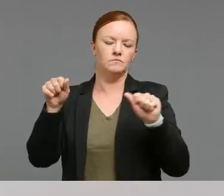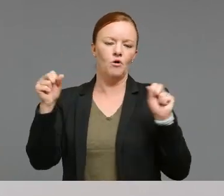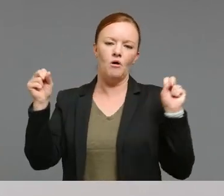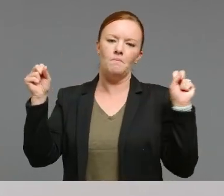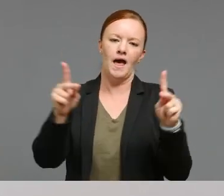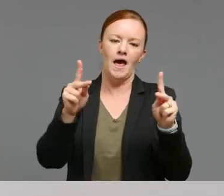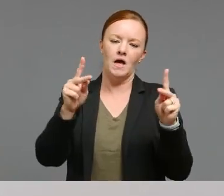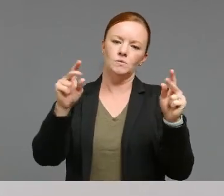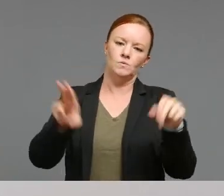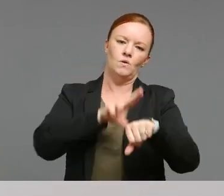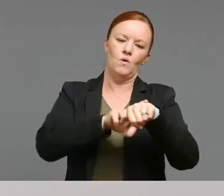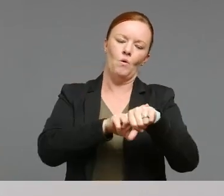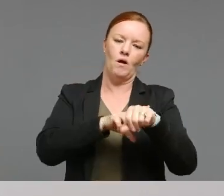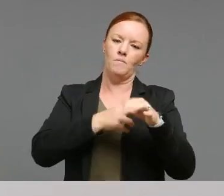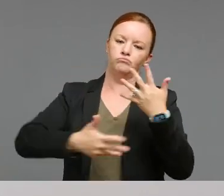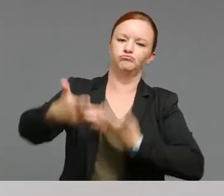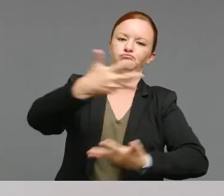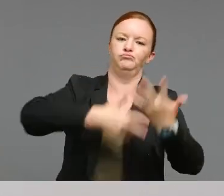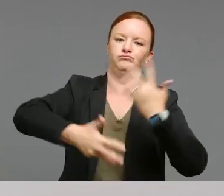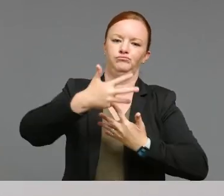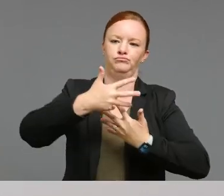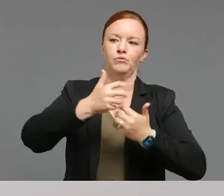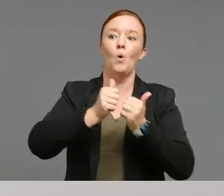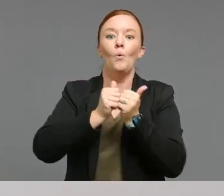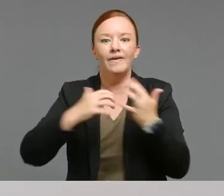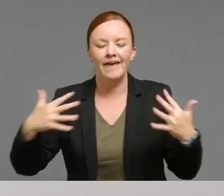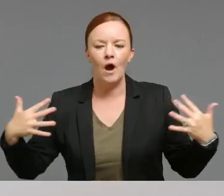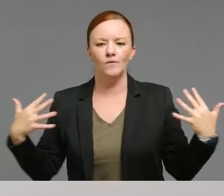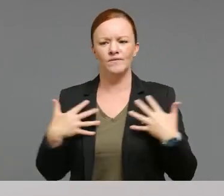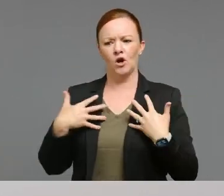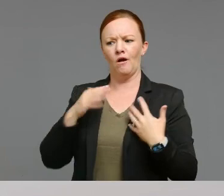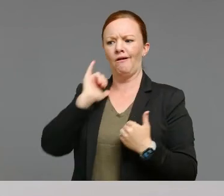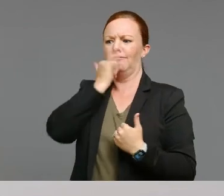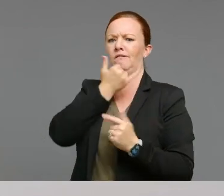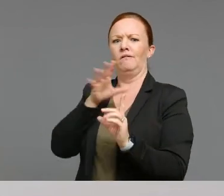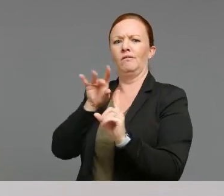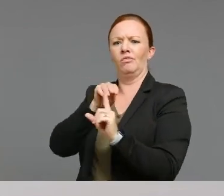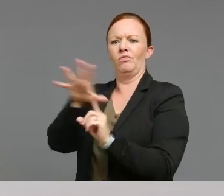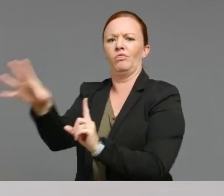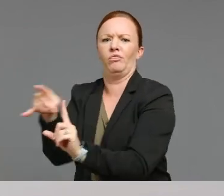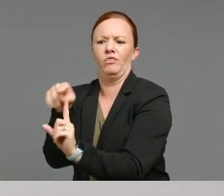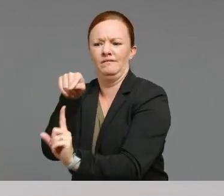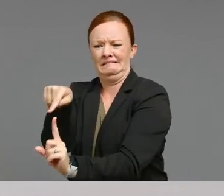having the fear of infecting somebody who could be hospitalized or die from COVID.